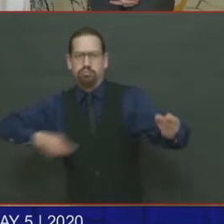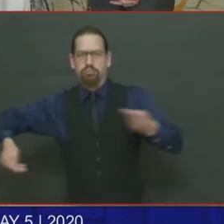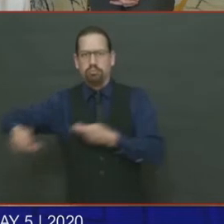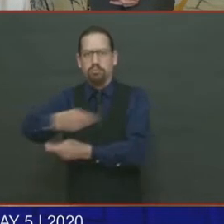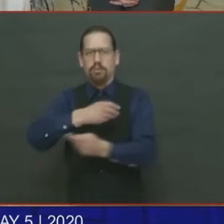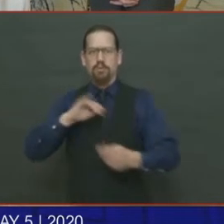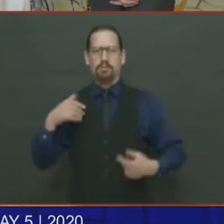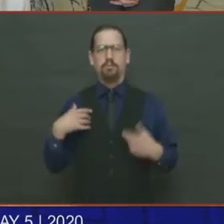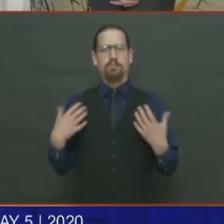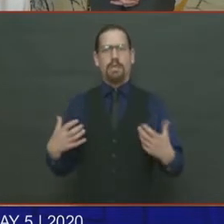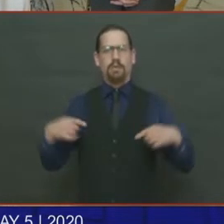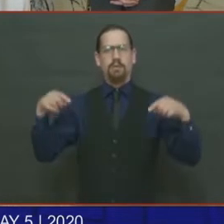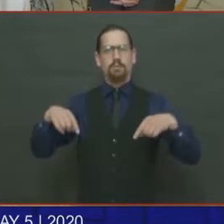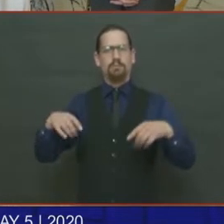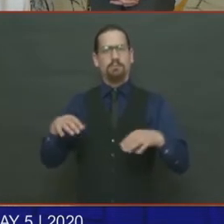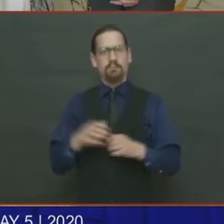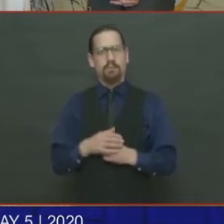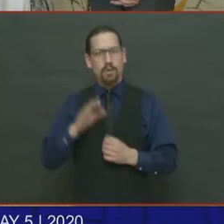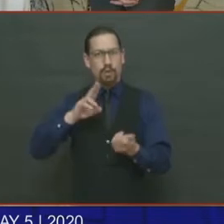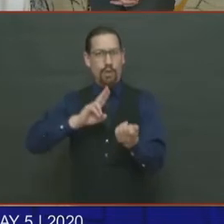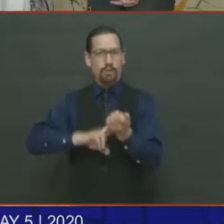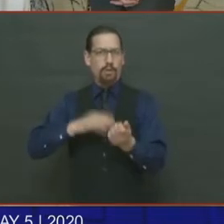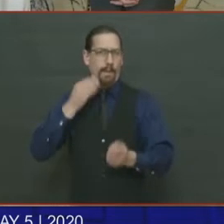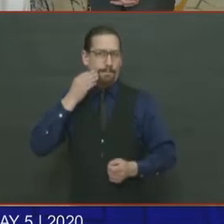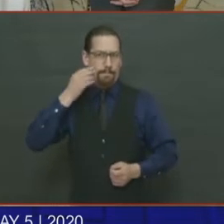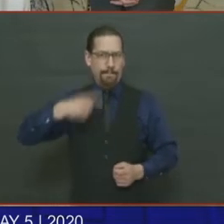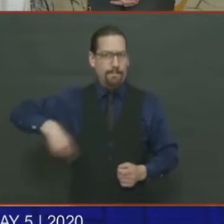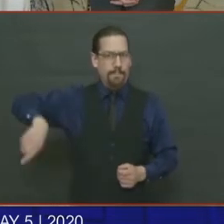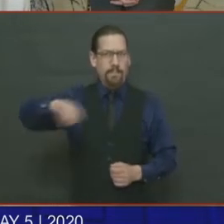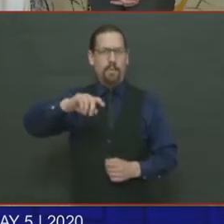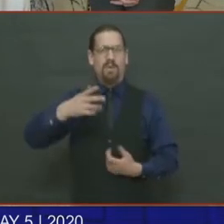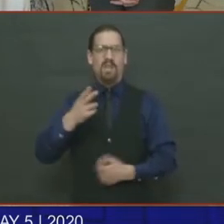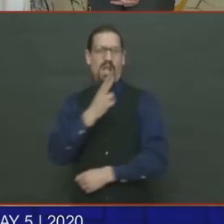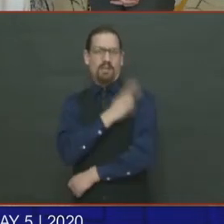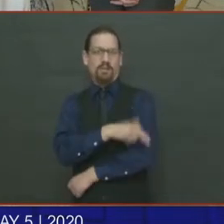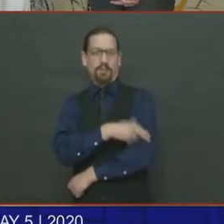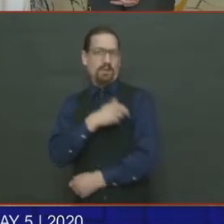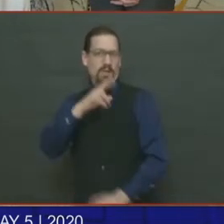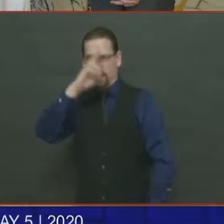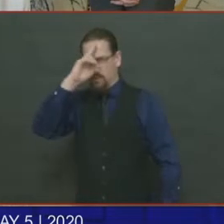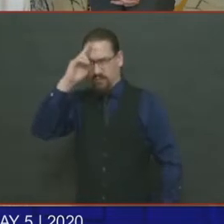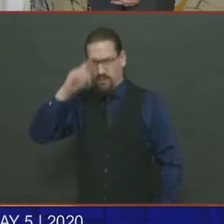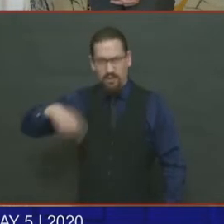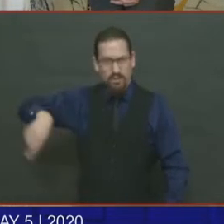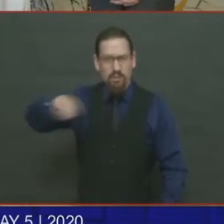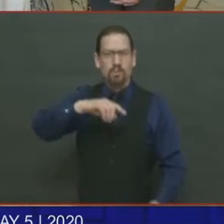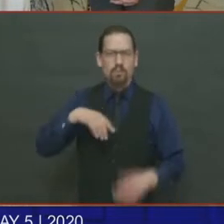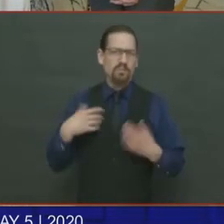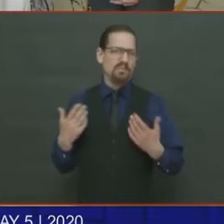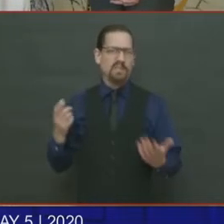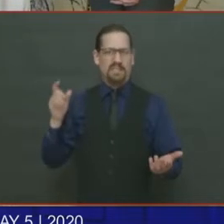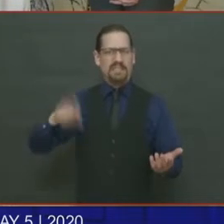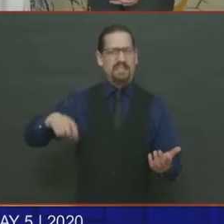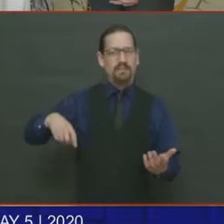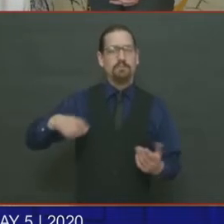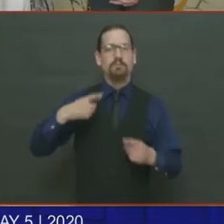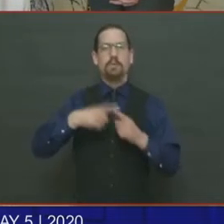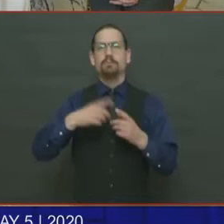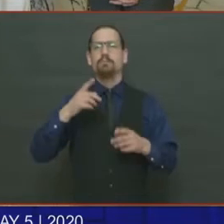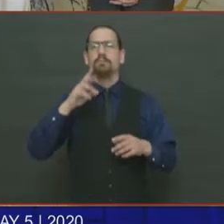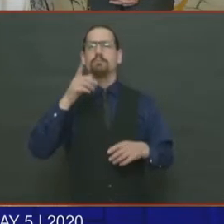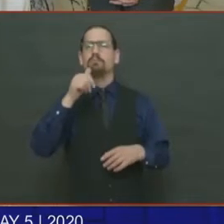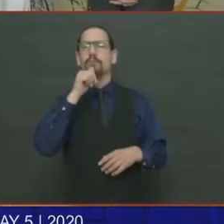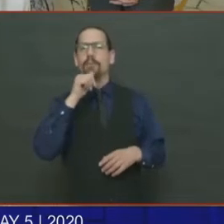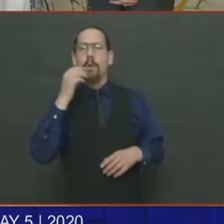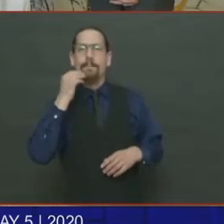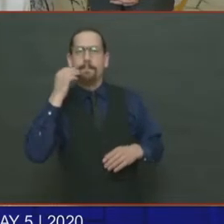hospitals, you know, still having to do a lot of conservation. So I hope it to be better as the supply opens up